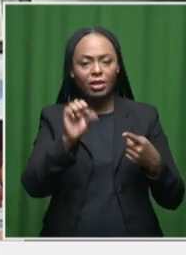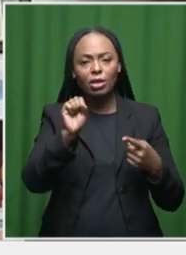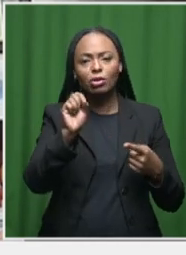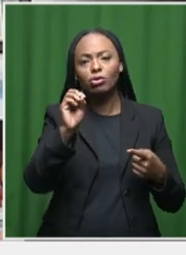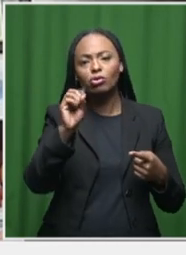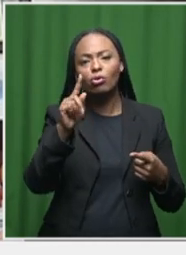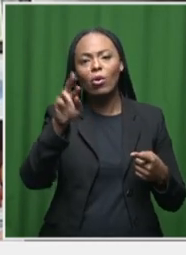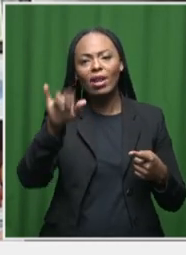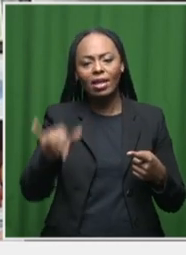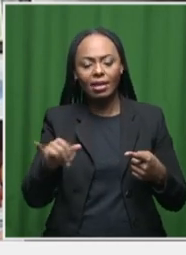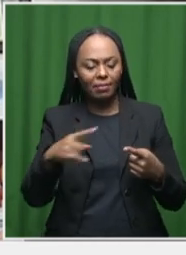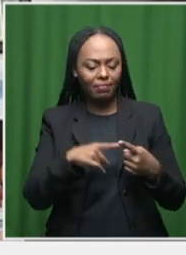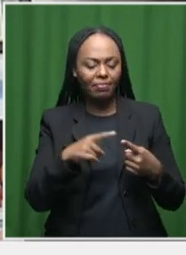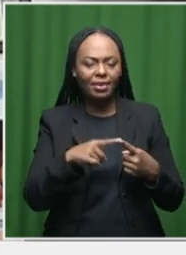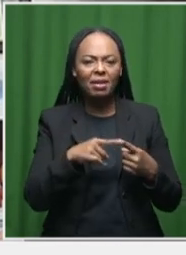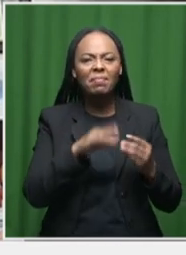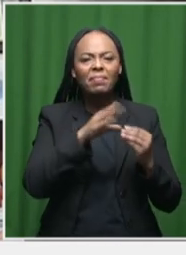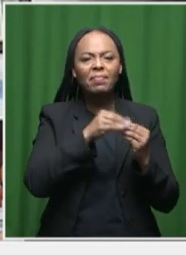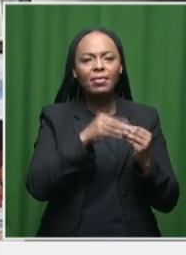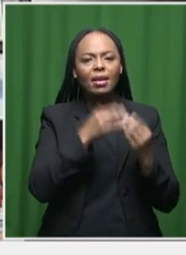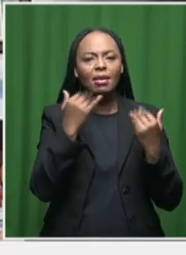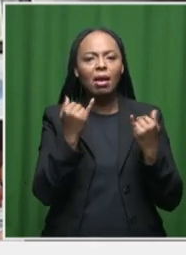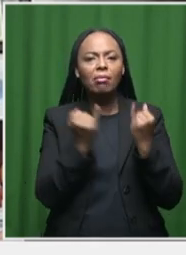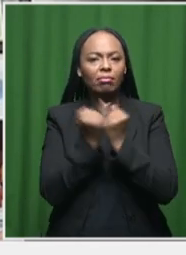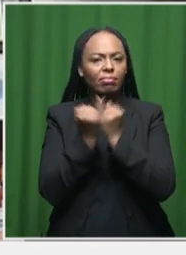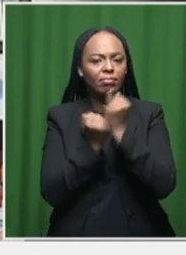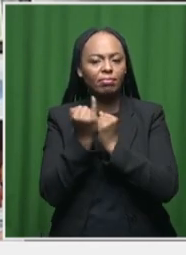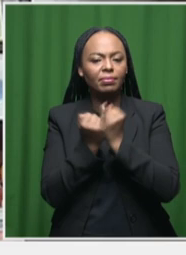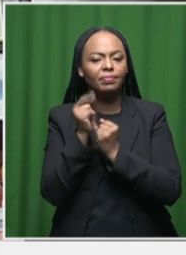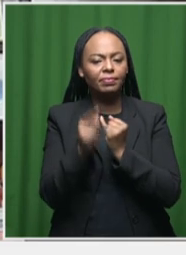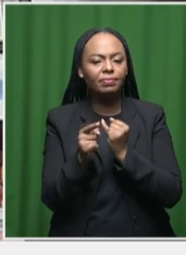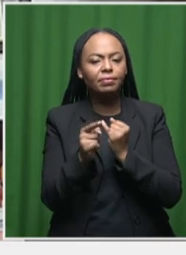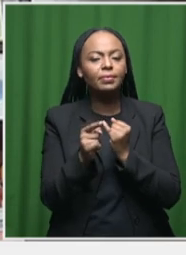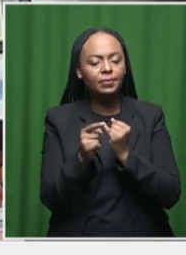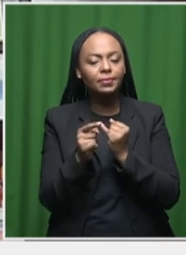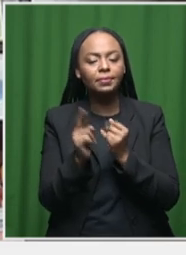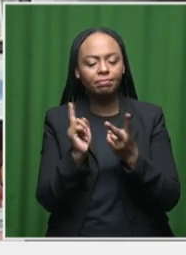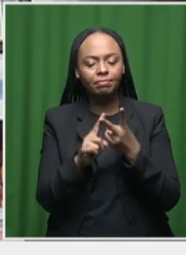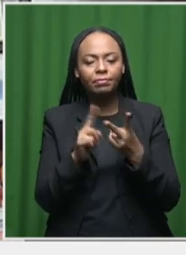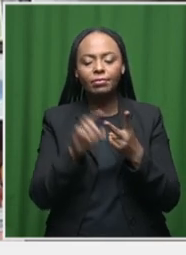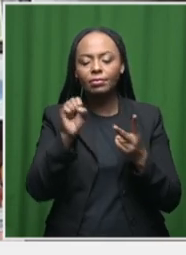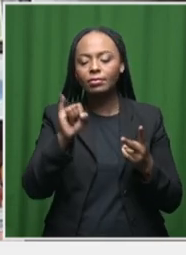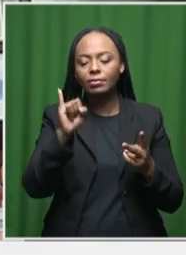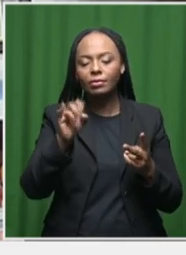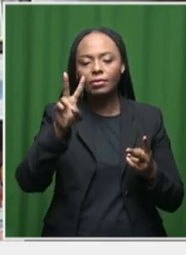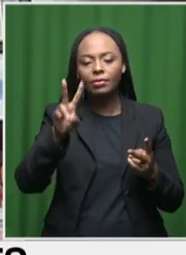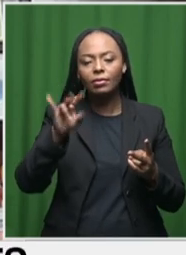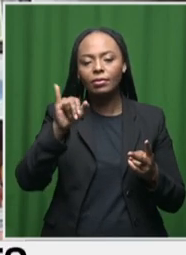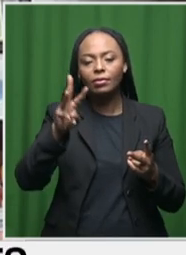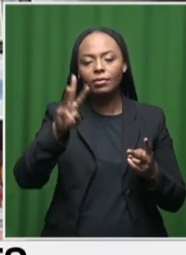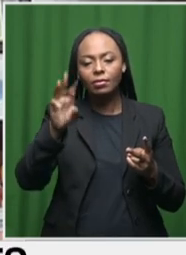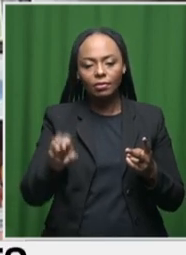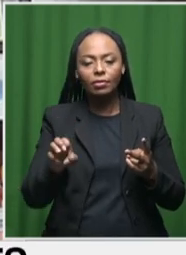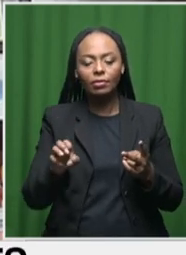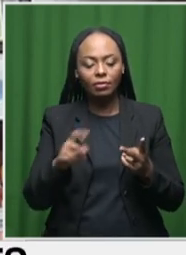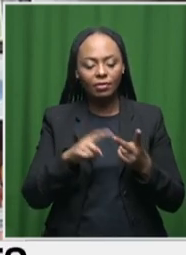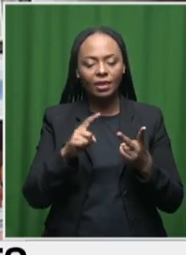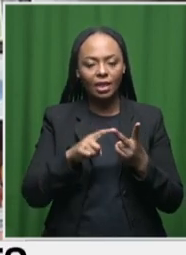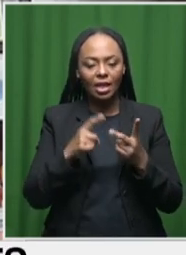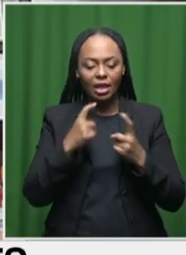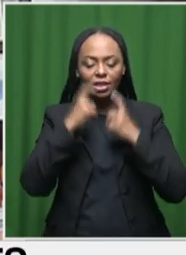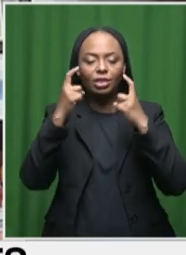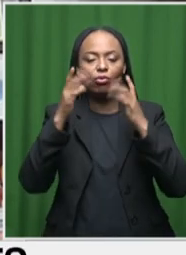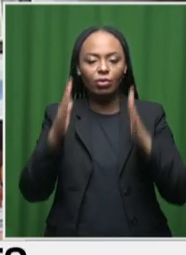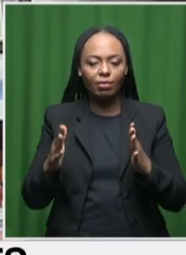a candidate up for election this weekend, our national spokesman. We have Siviwe Karube, our chief whip. These people are